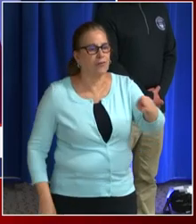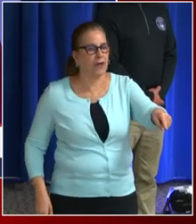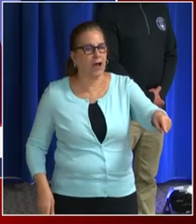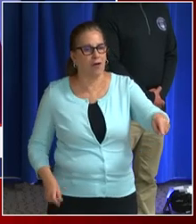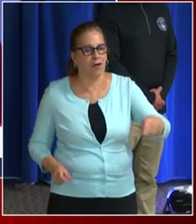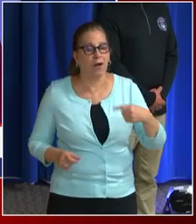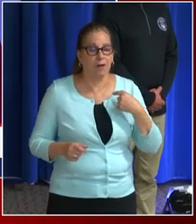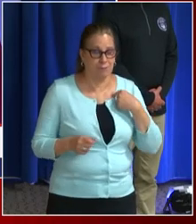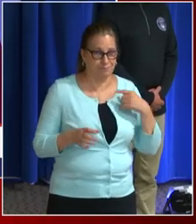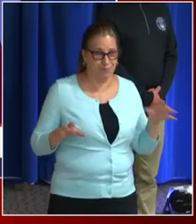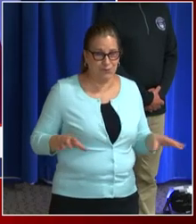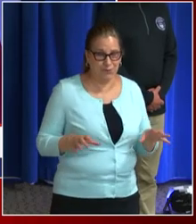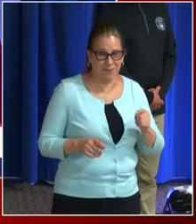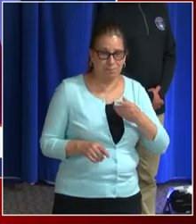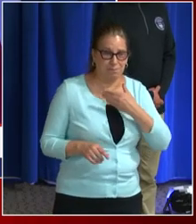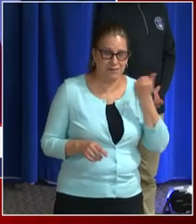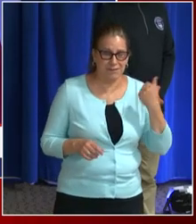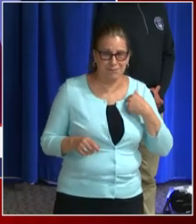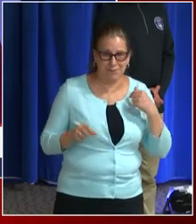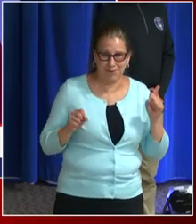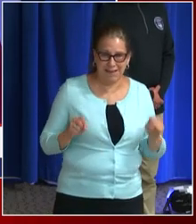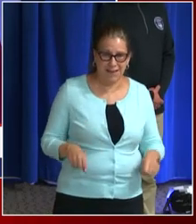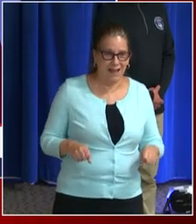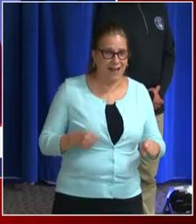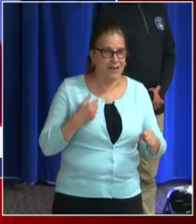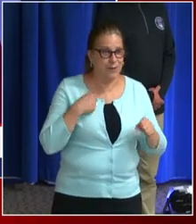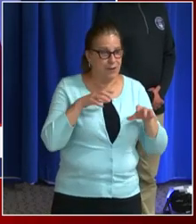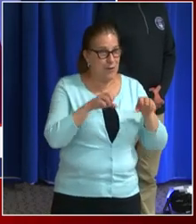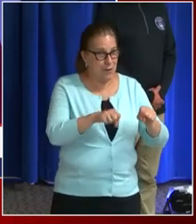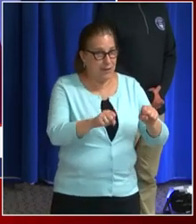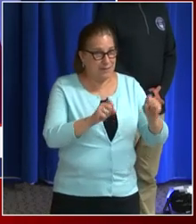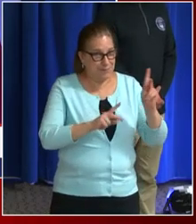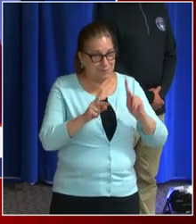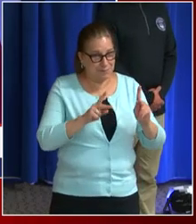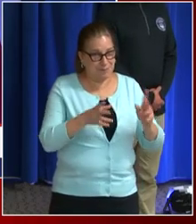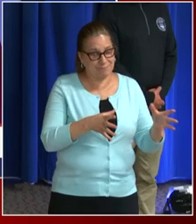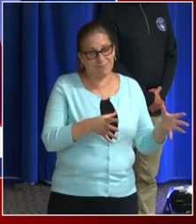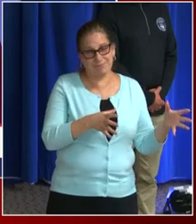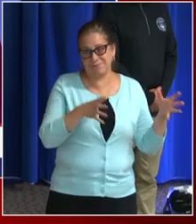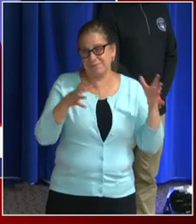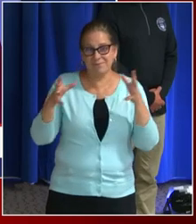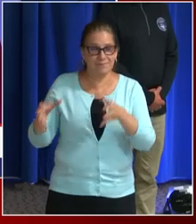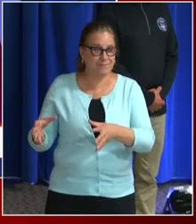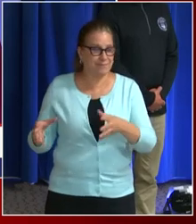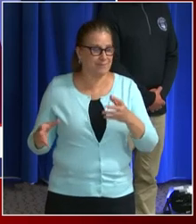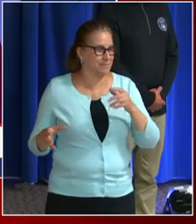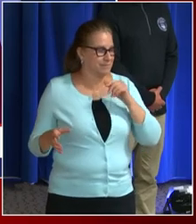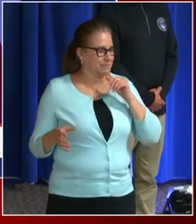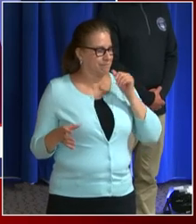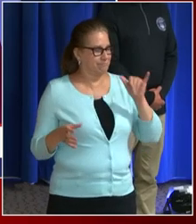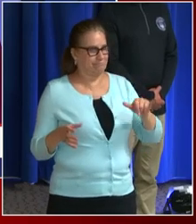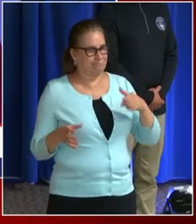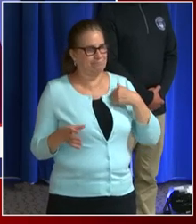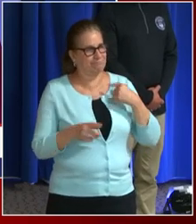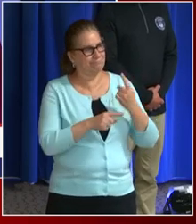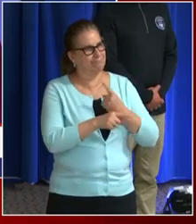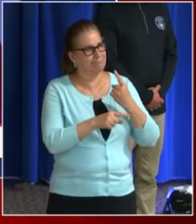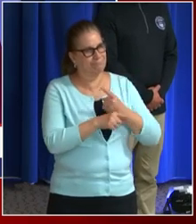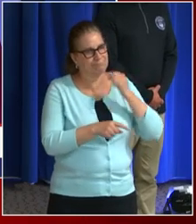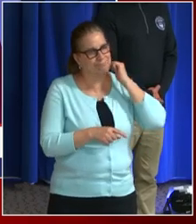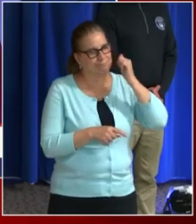Arresting large numbers of people is not something that we do on a daily basis. It's something that we do prepare for. We stand